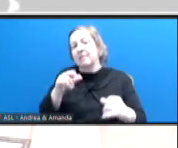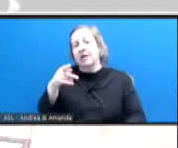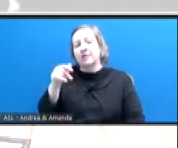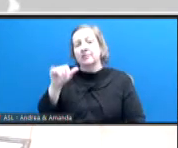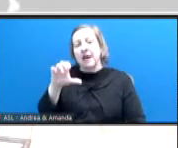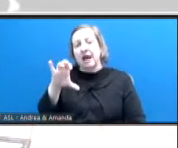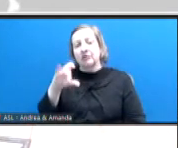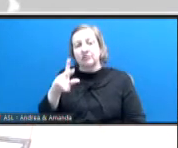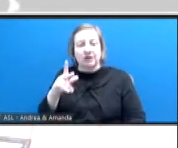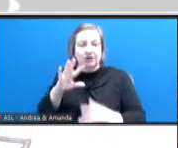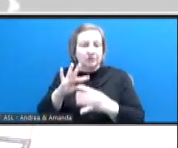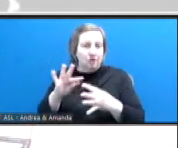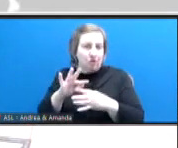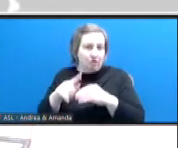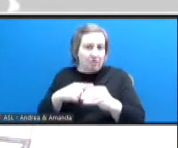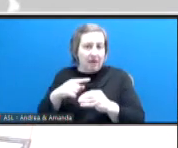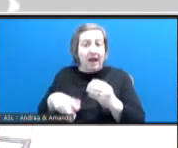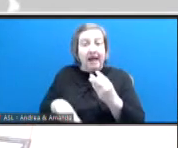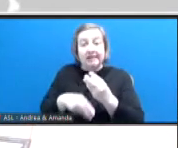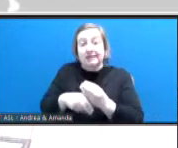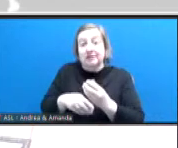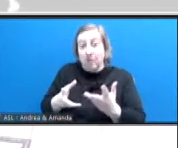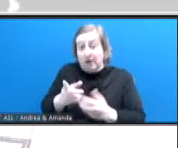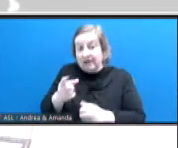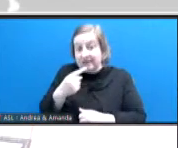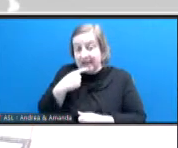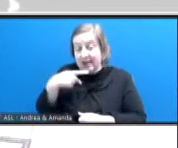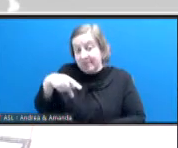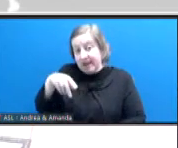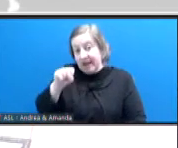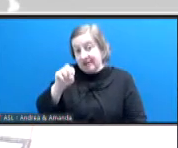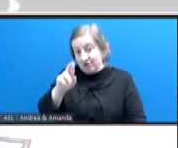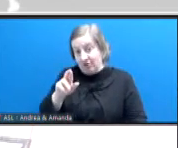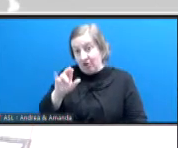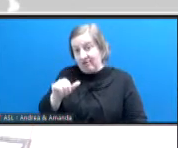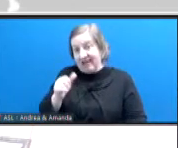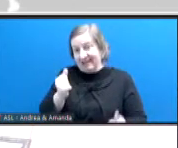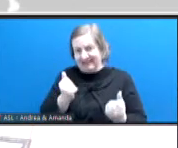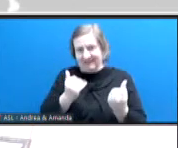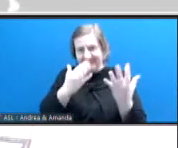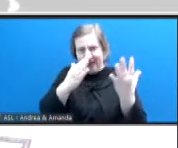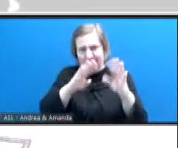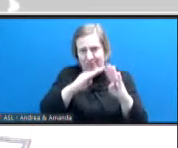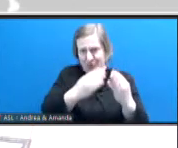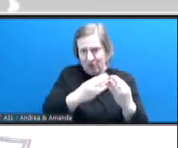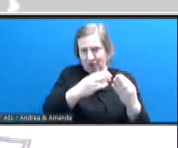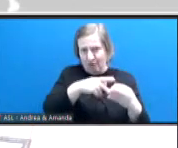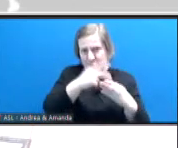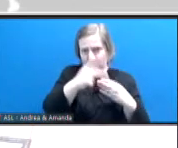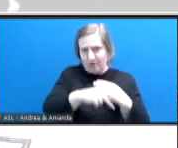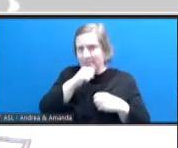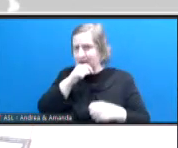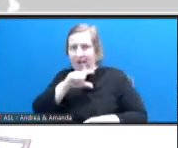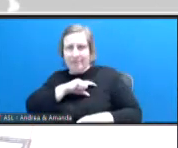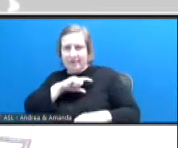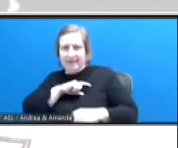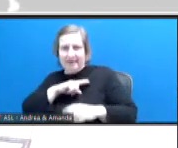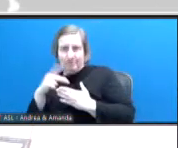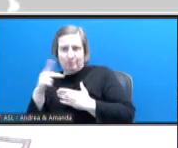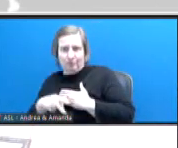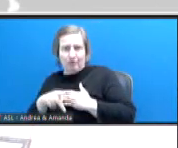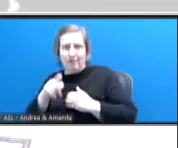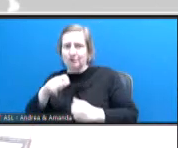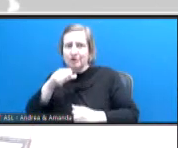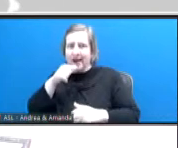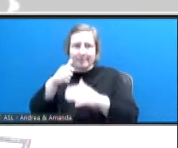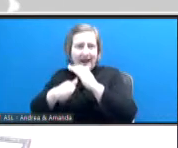In addition to what he said, the PSR is a fire bureau program, not a police bureau program. So it really shouldn't be under a